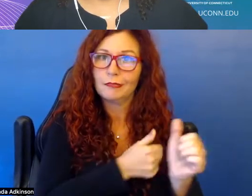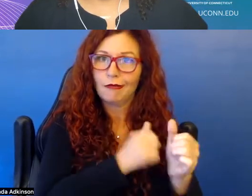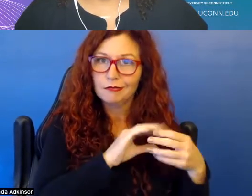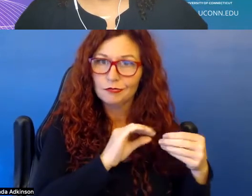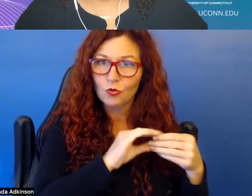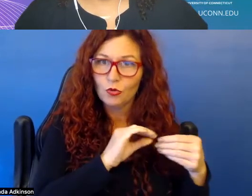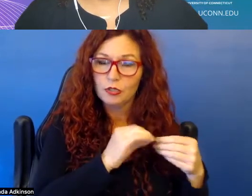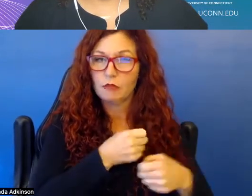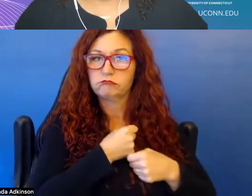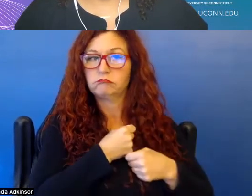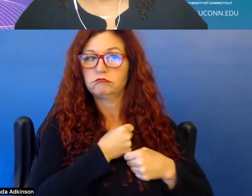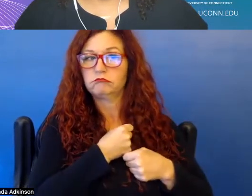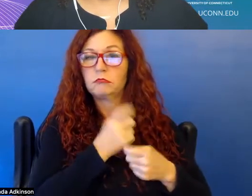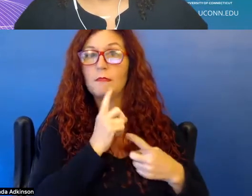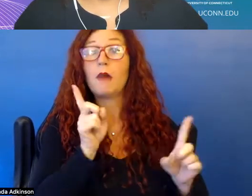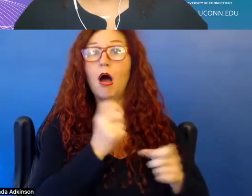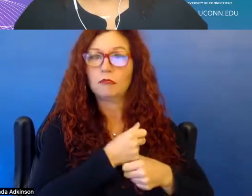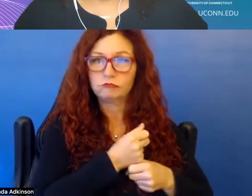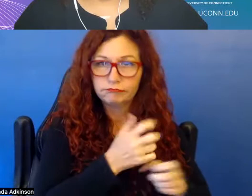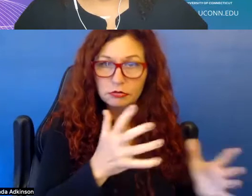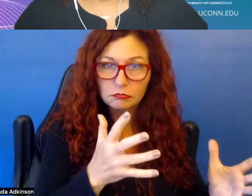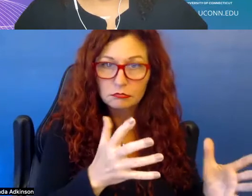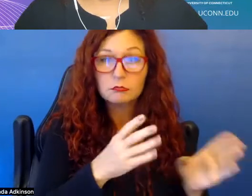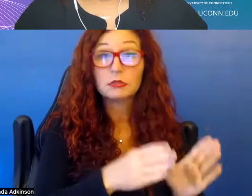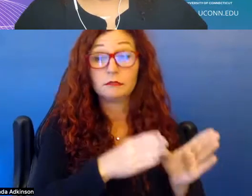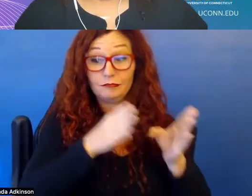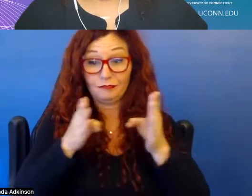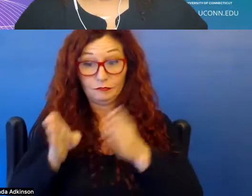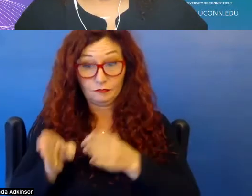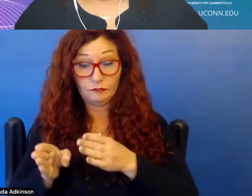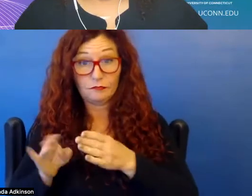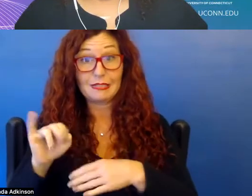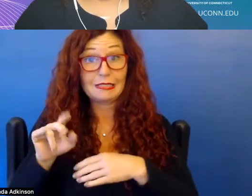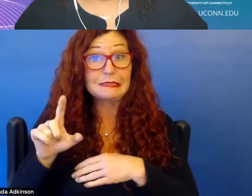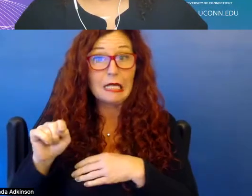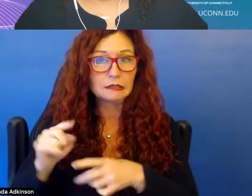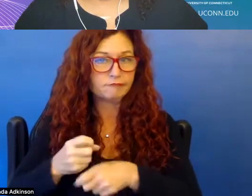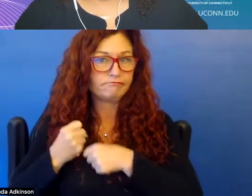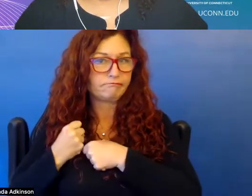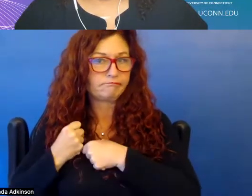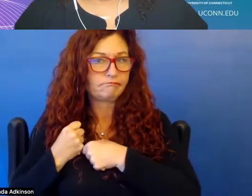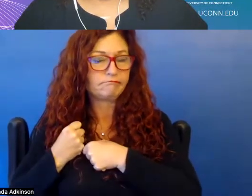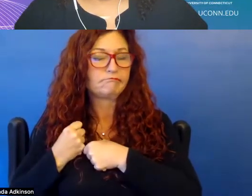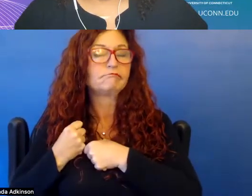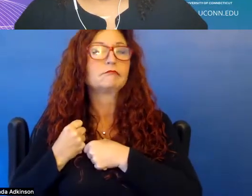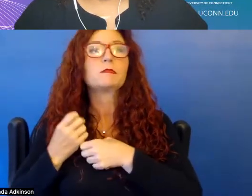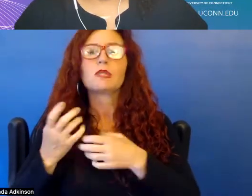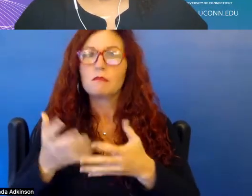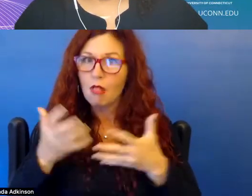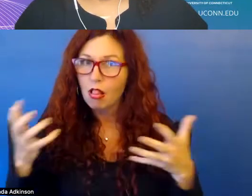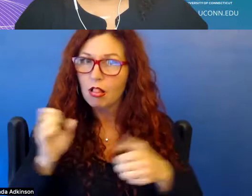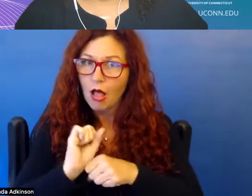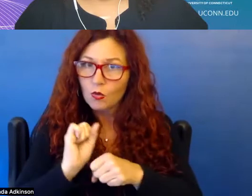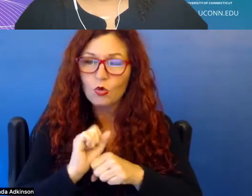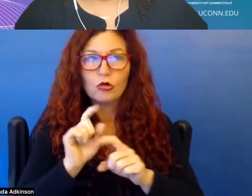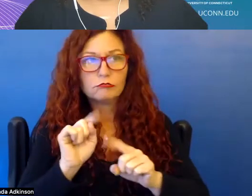a result of my activism and culture work and engaging with therapy and other activists